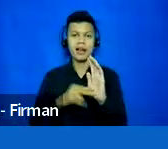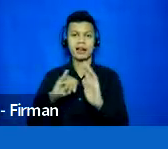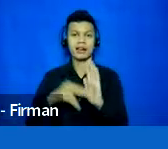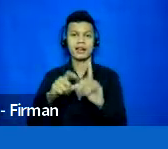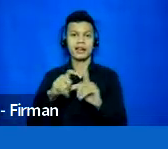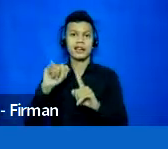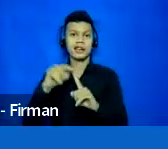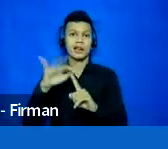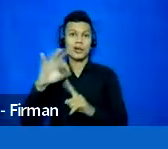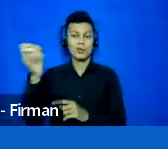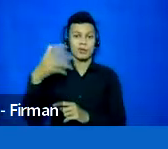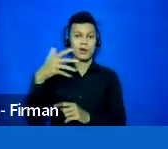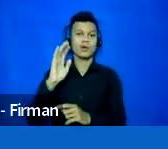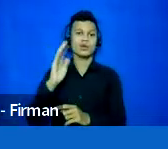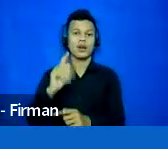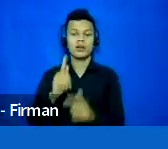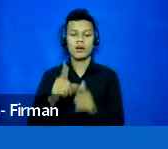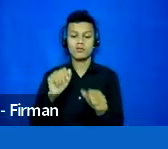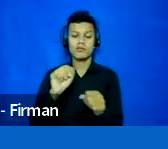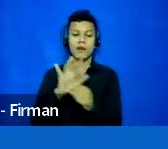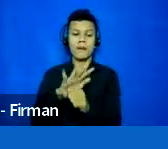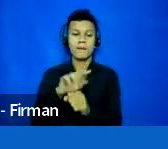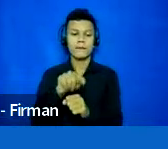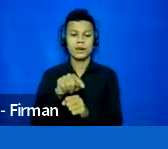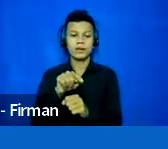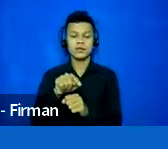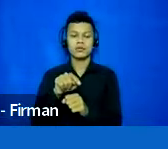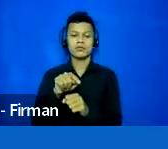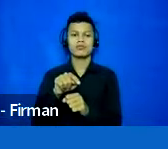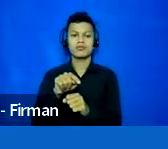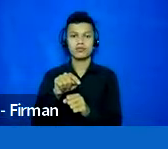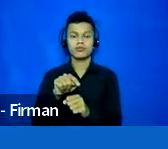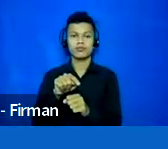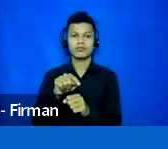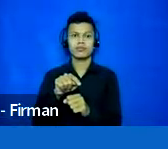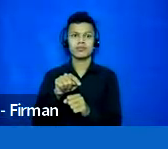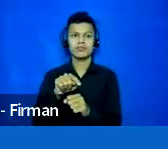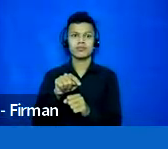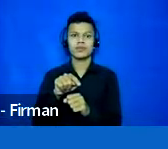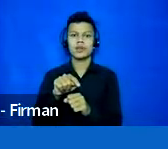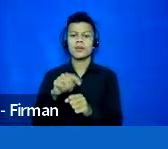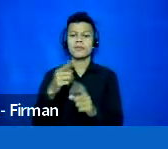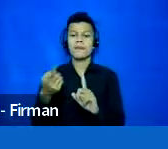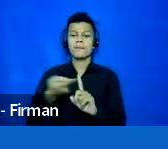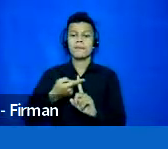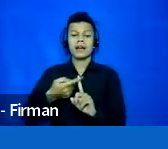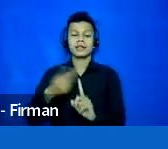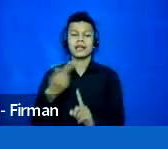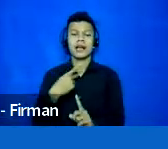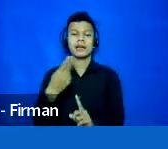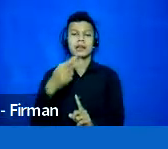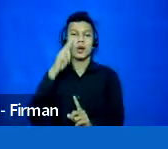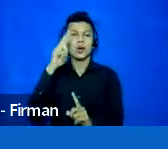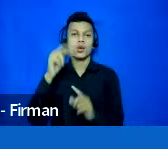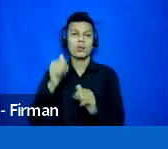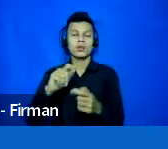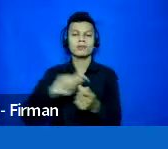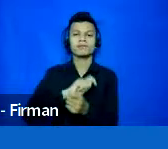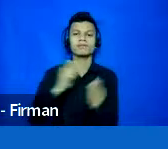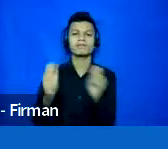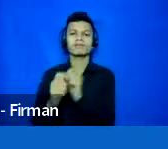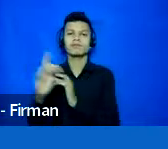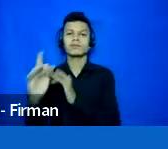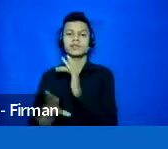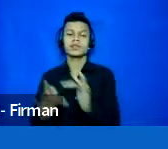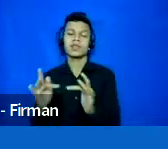has pushed us to face the digital transformation, and there is no way of going back.